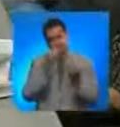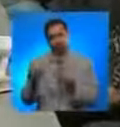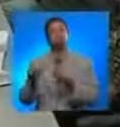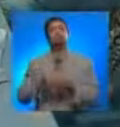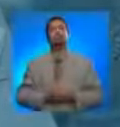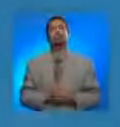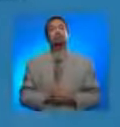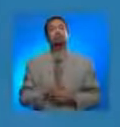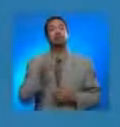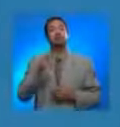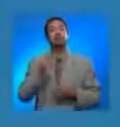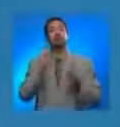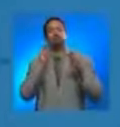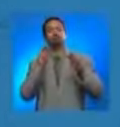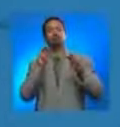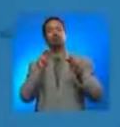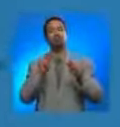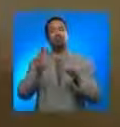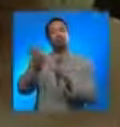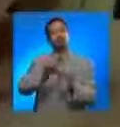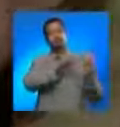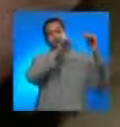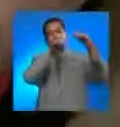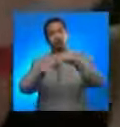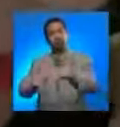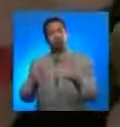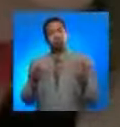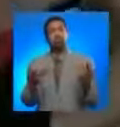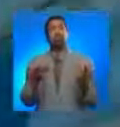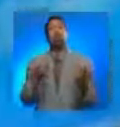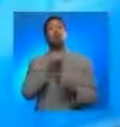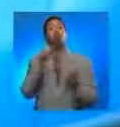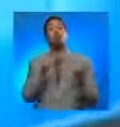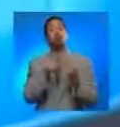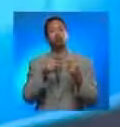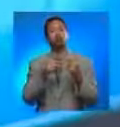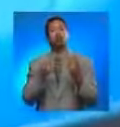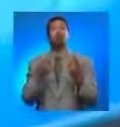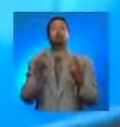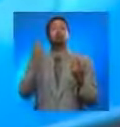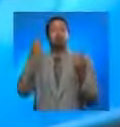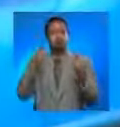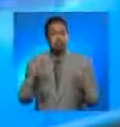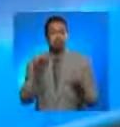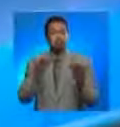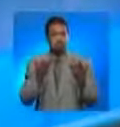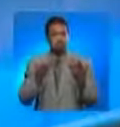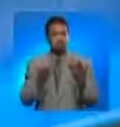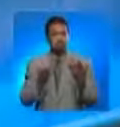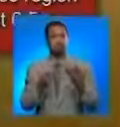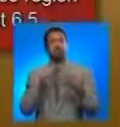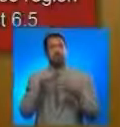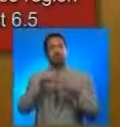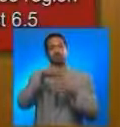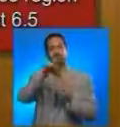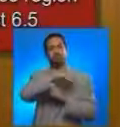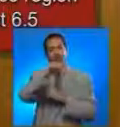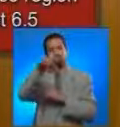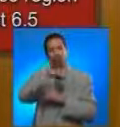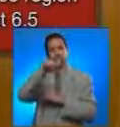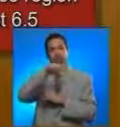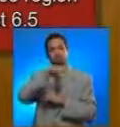A tsunami warning will be released if a tsunami was or may have been generated. One or more of the following situations could